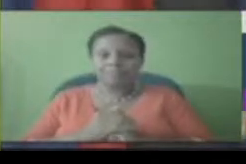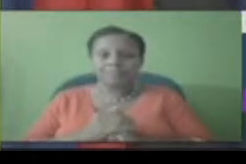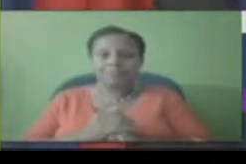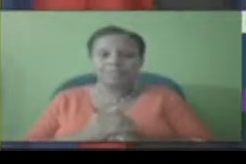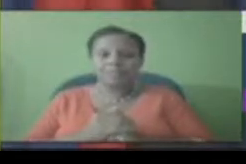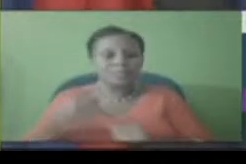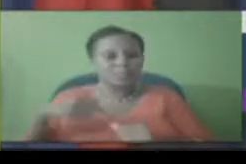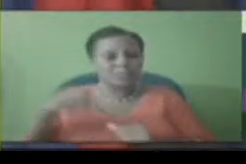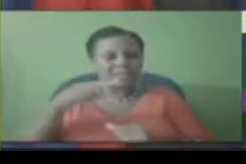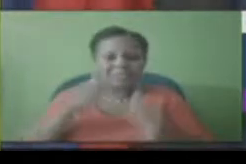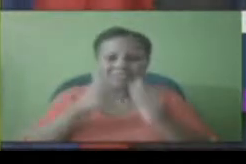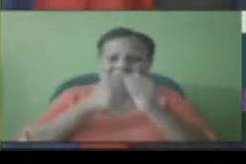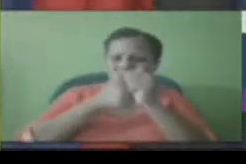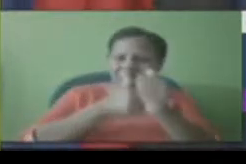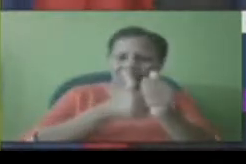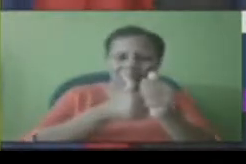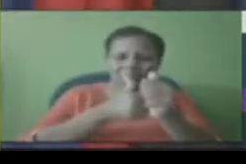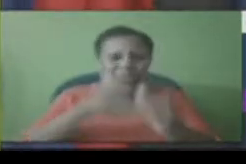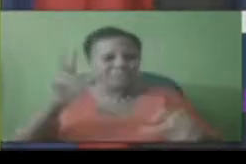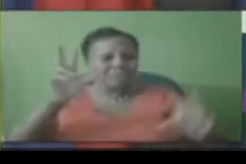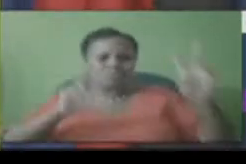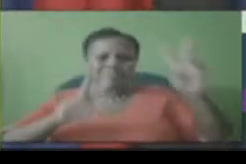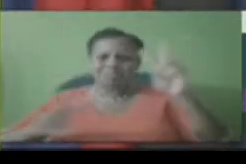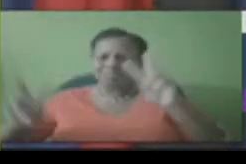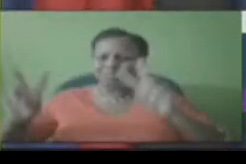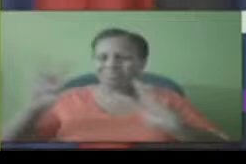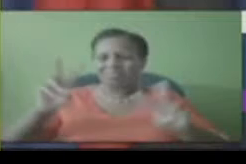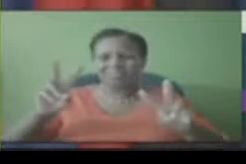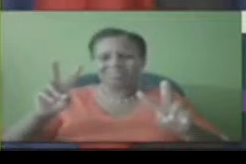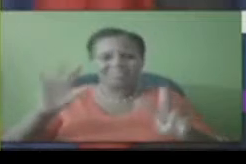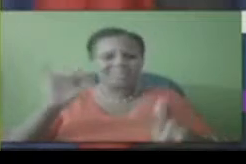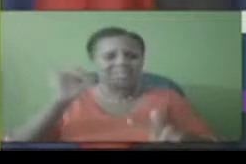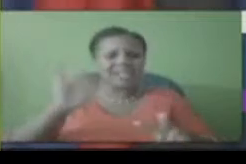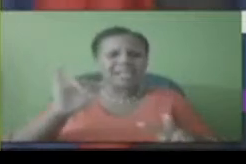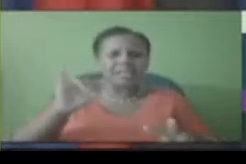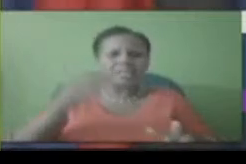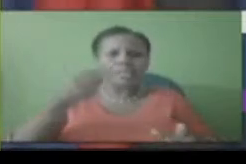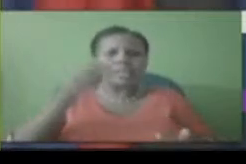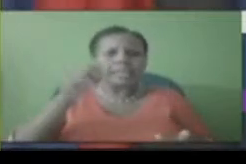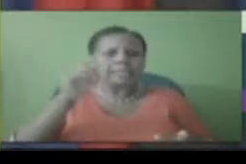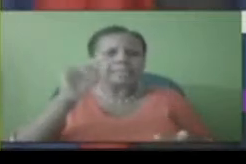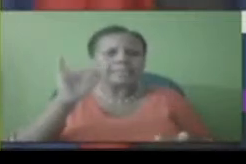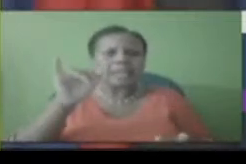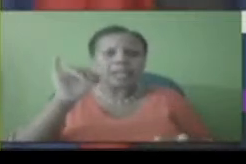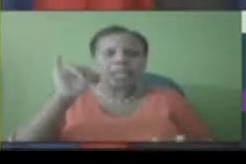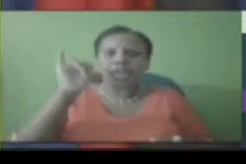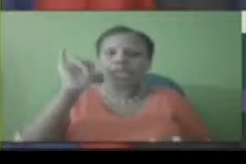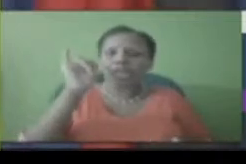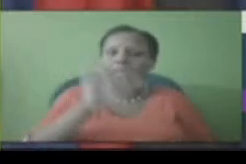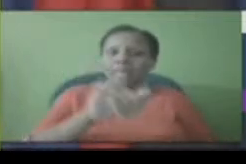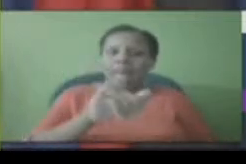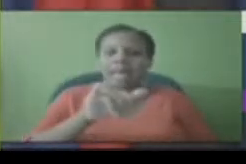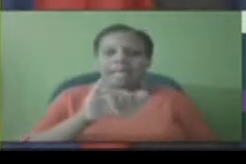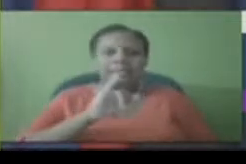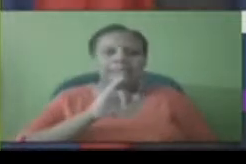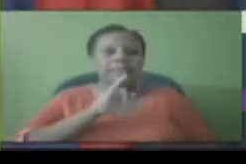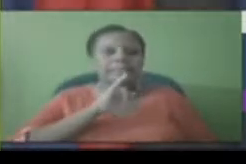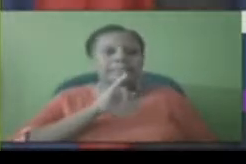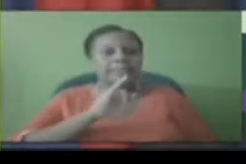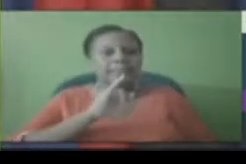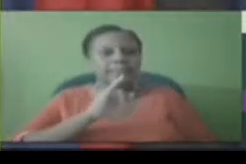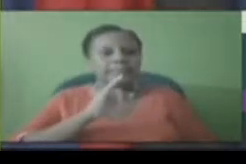it, Haiti is a CARICOM country. Haiti is the most populous CARICOM country. They are a full member of CARICOM.